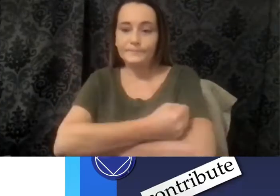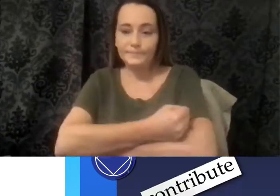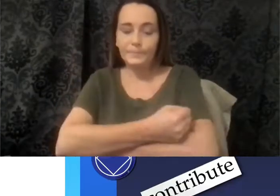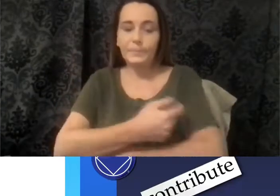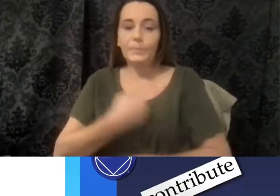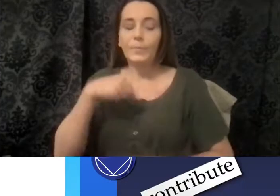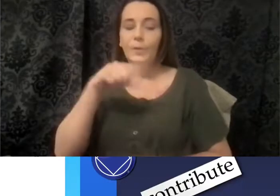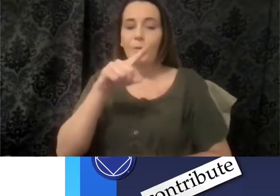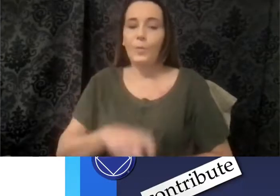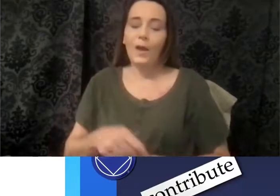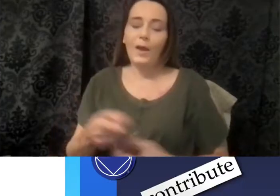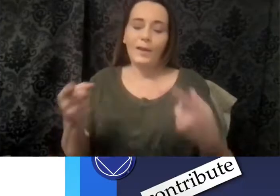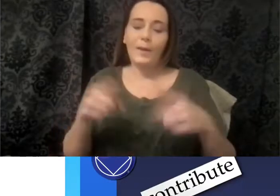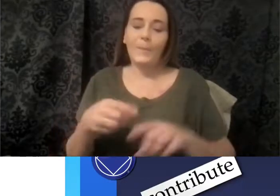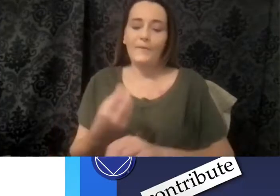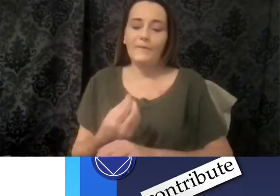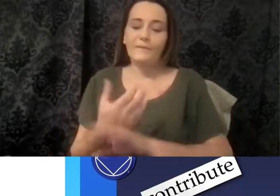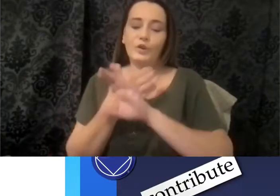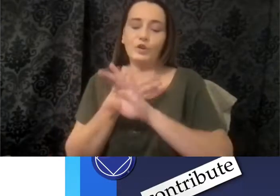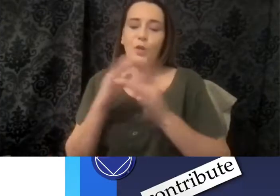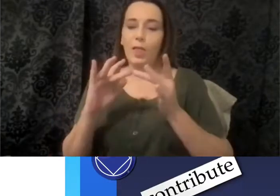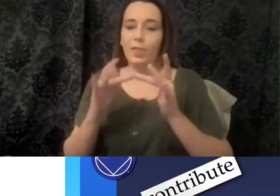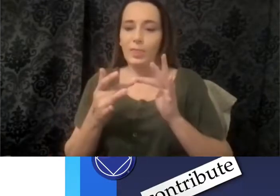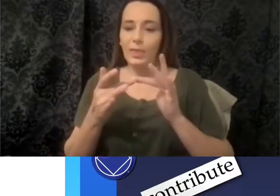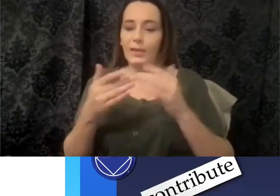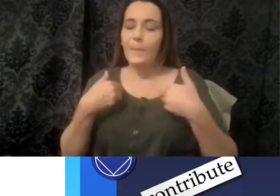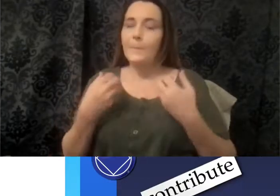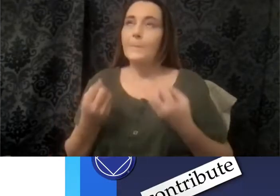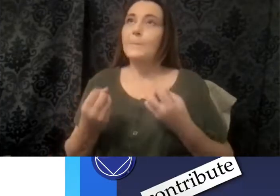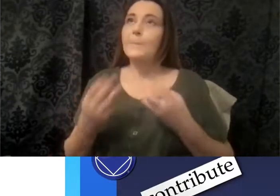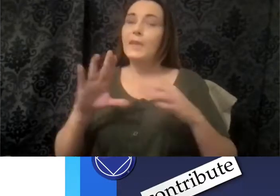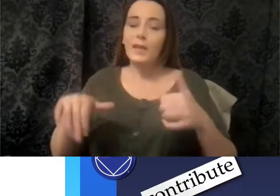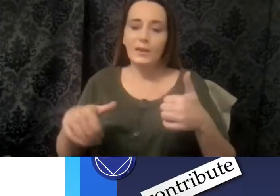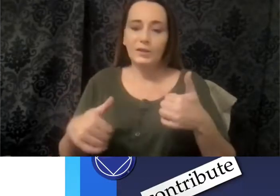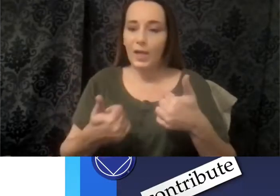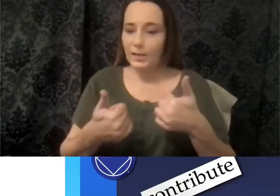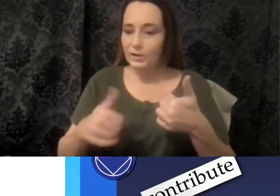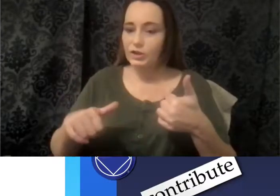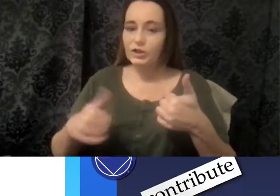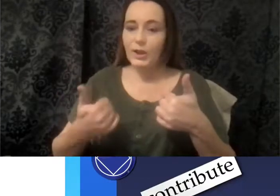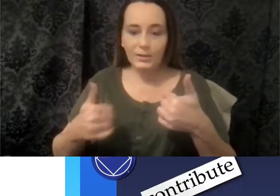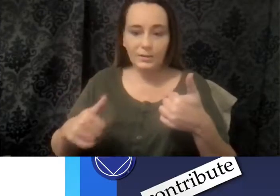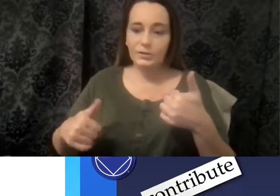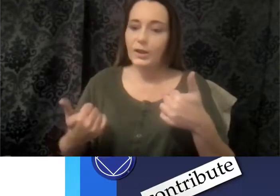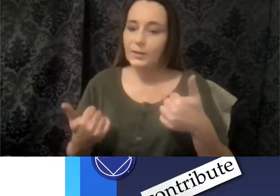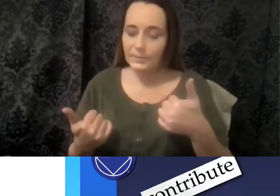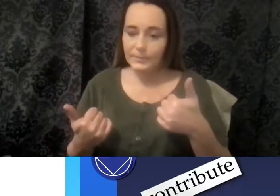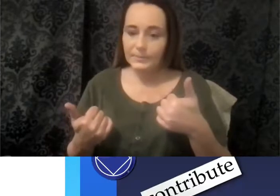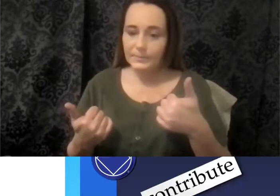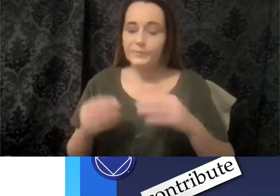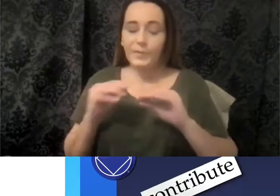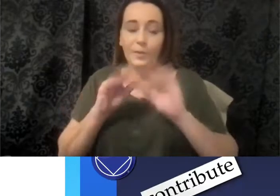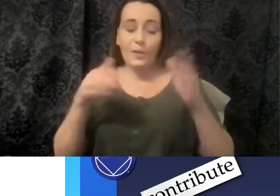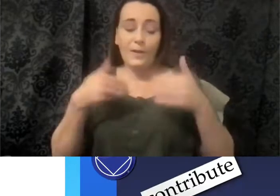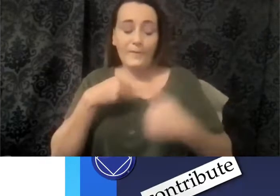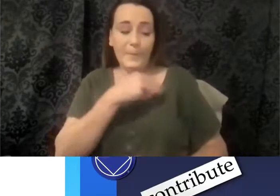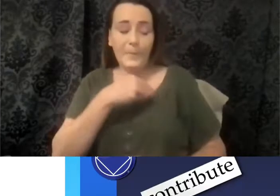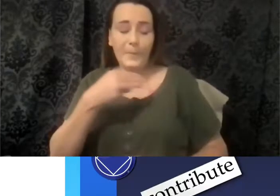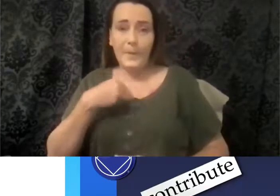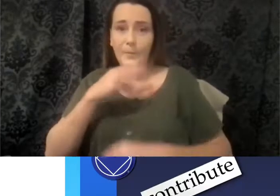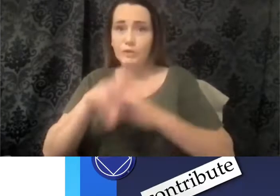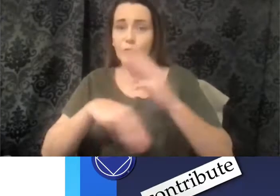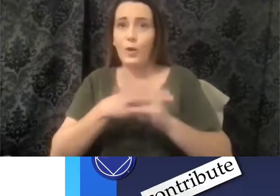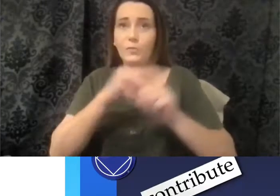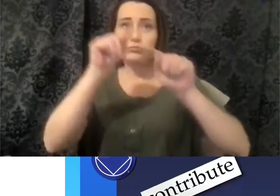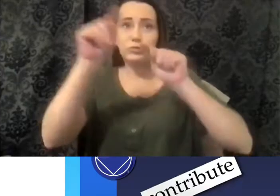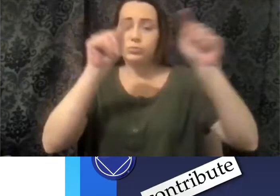to go virtual online. That had an awful lot of challenges. Obviously, we have members from all over the world. People